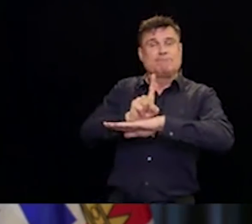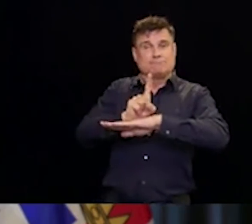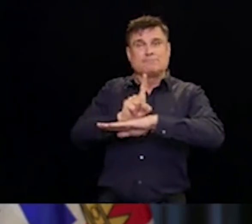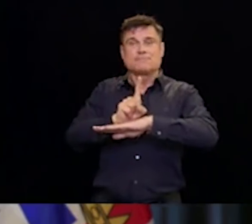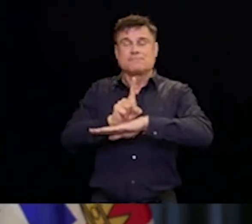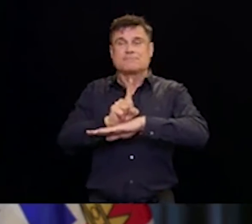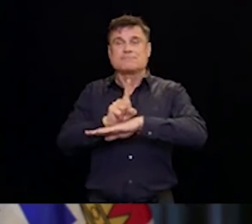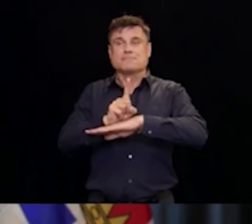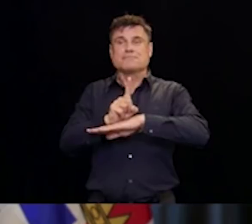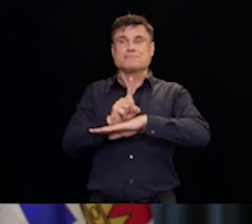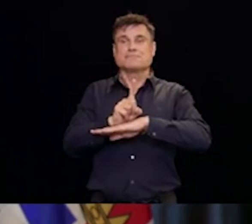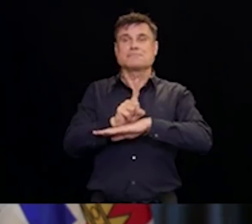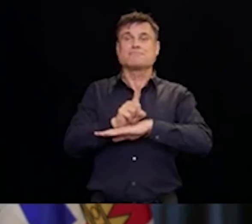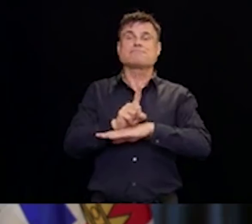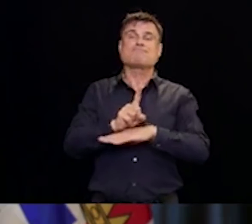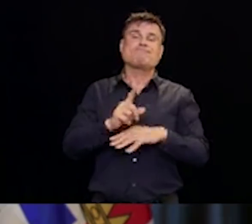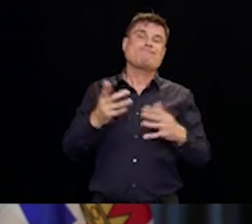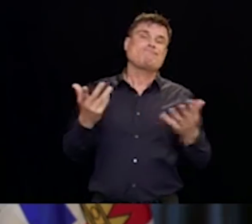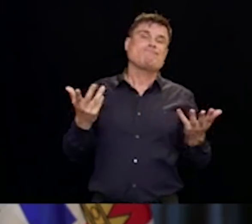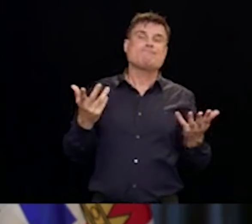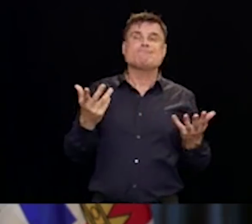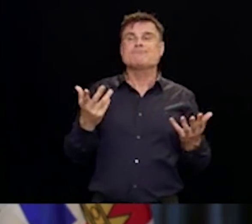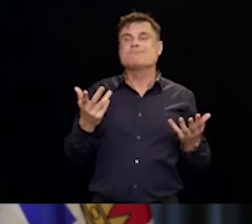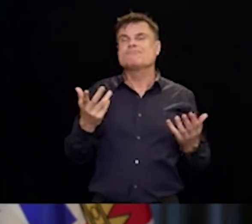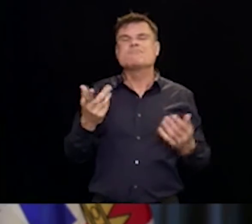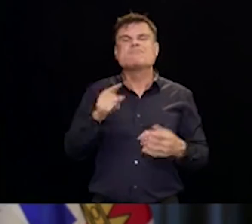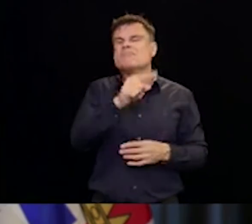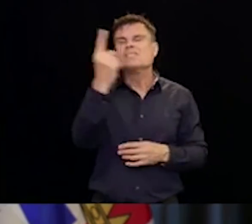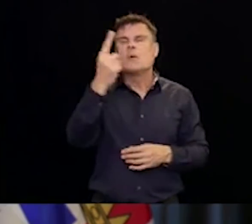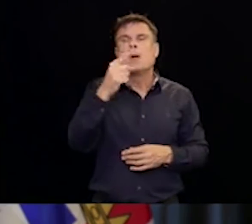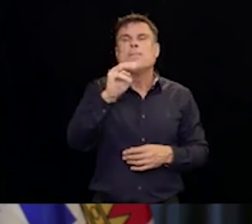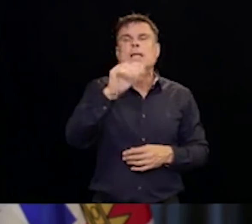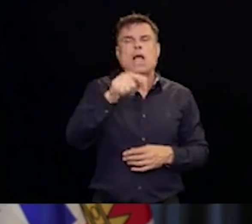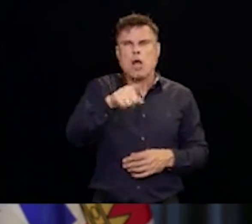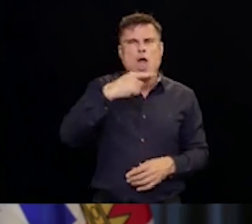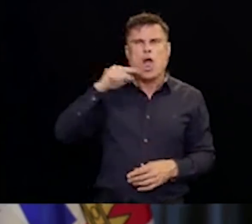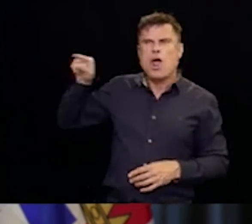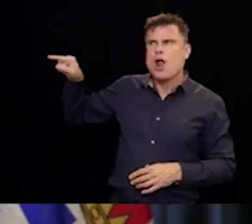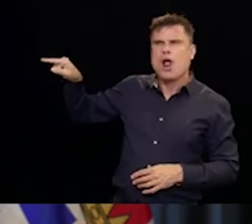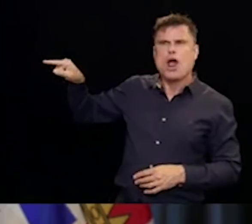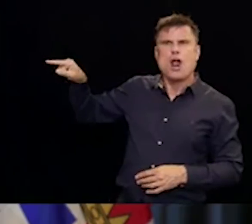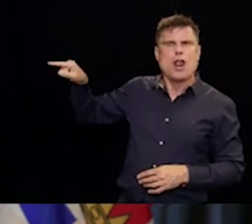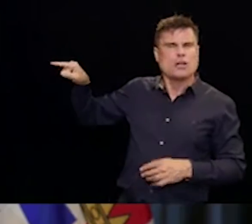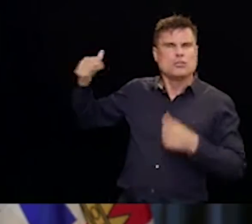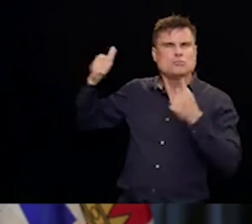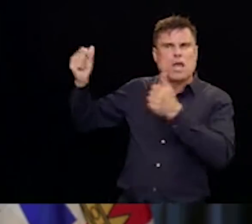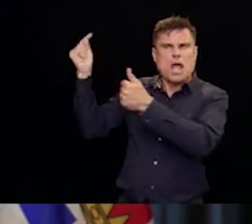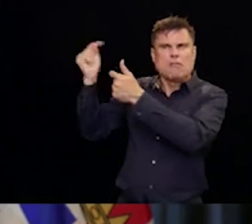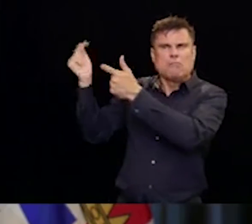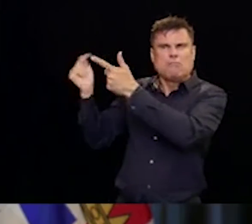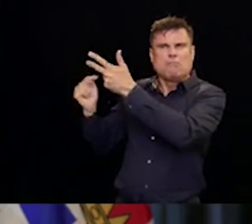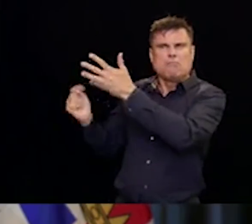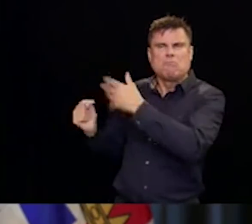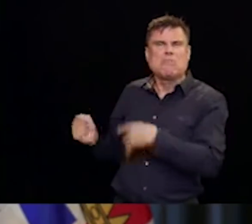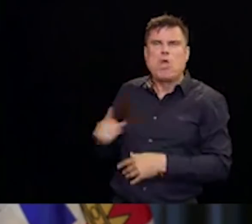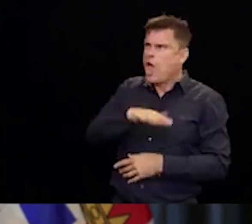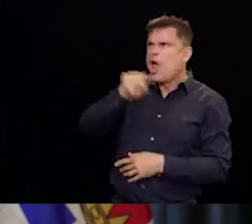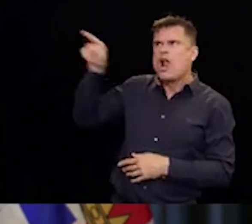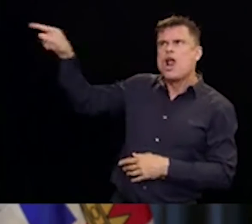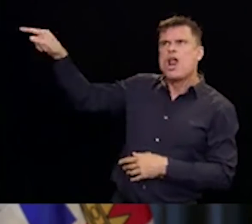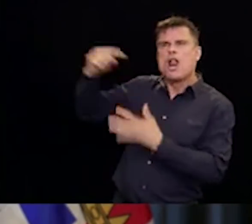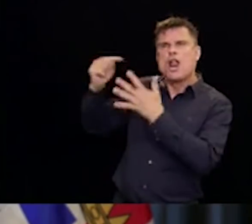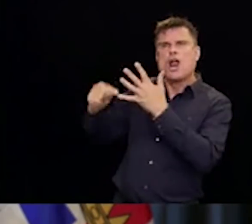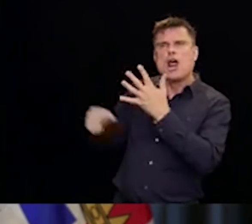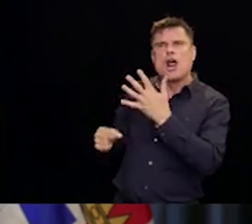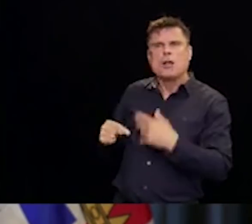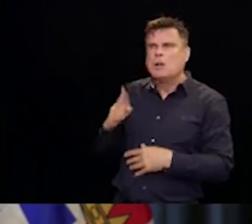media representatives saying this province or that province is doing this or that, why won't you? And we have charted our own course from the